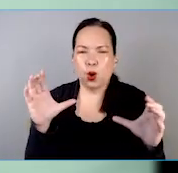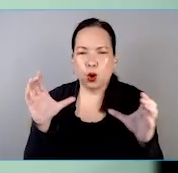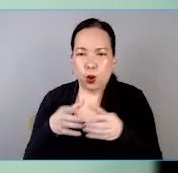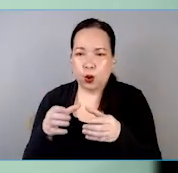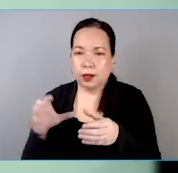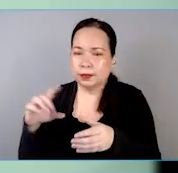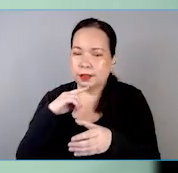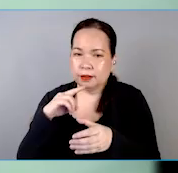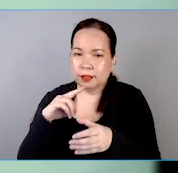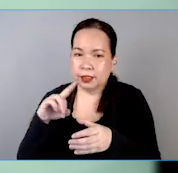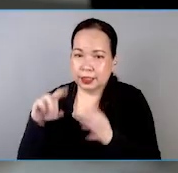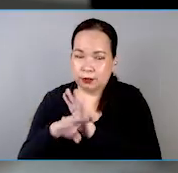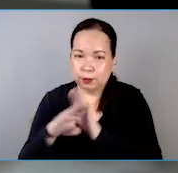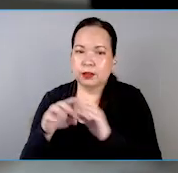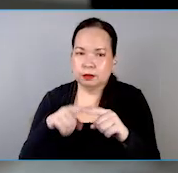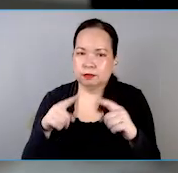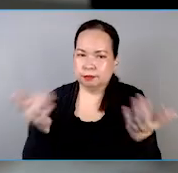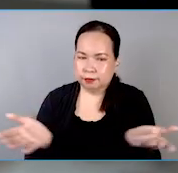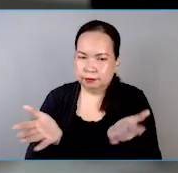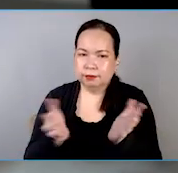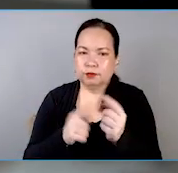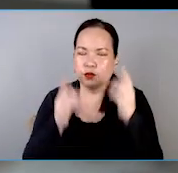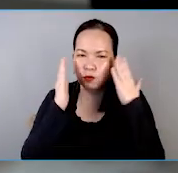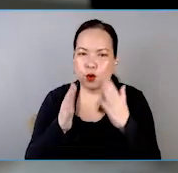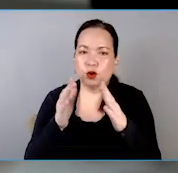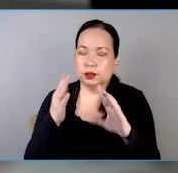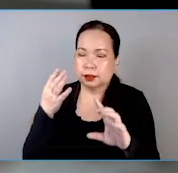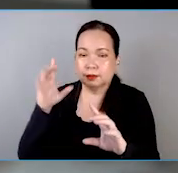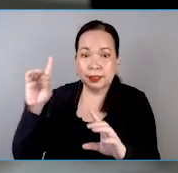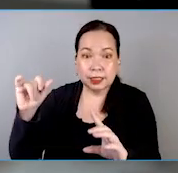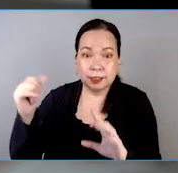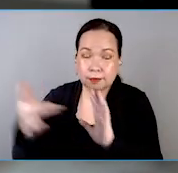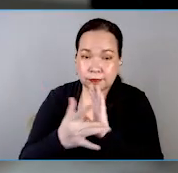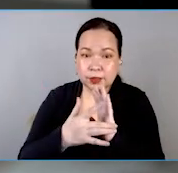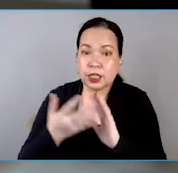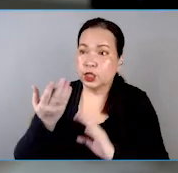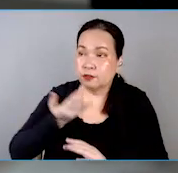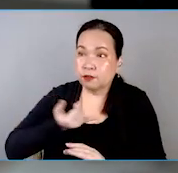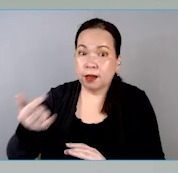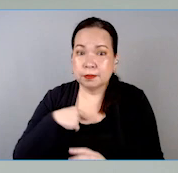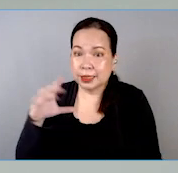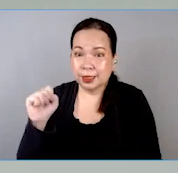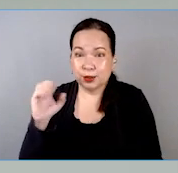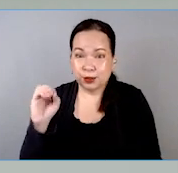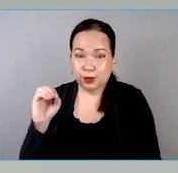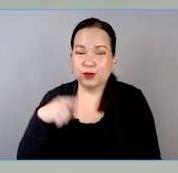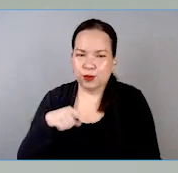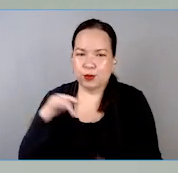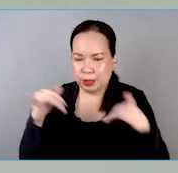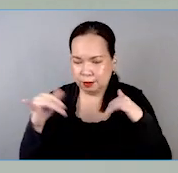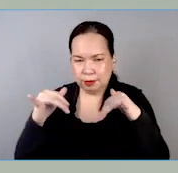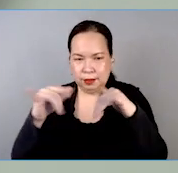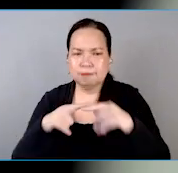digital technology. Iinvite po yung mga CSOs sa mga Initial Inception Meetings, and na-invite po ako. The engine to